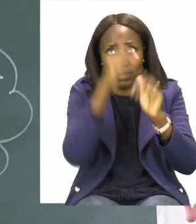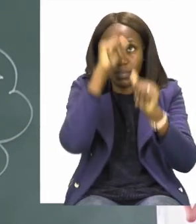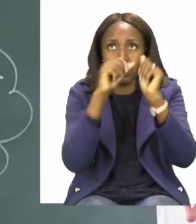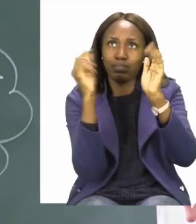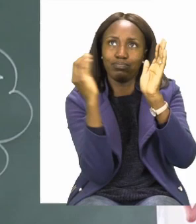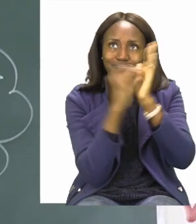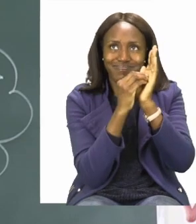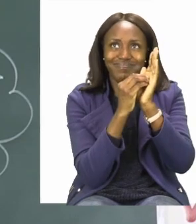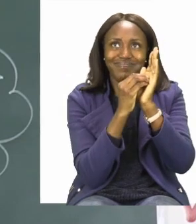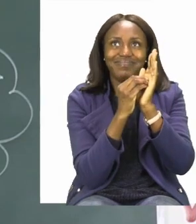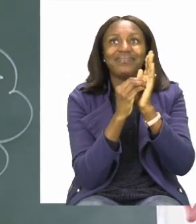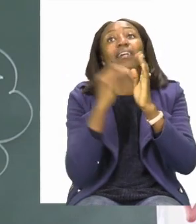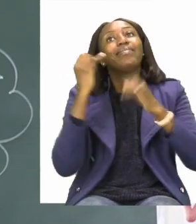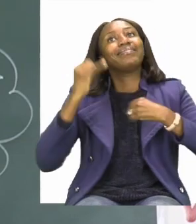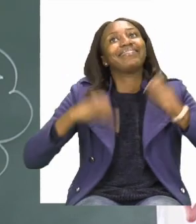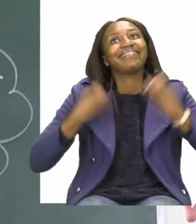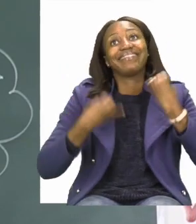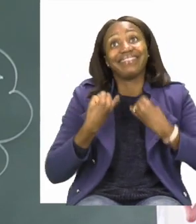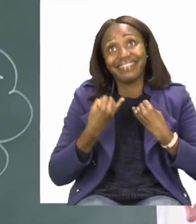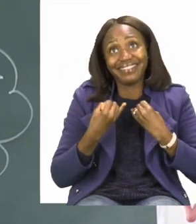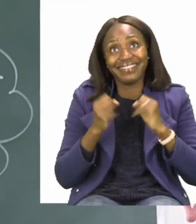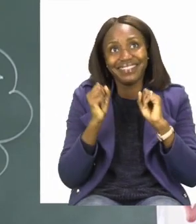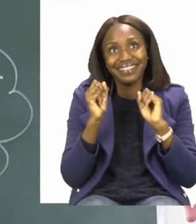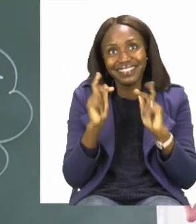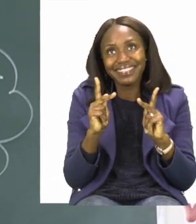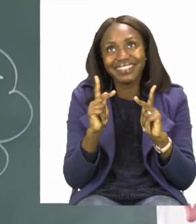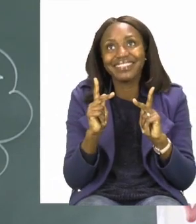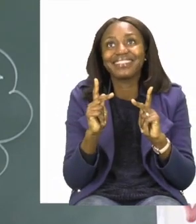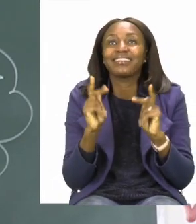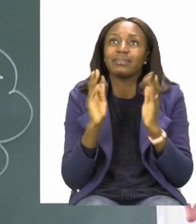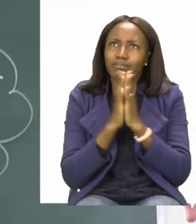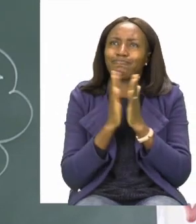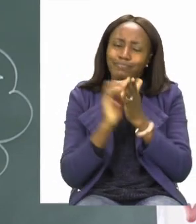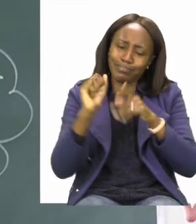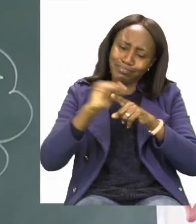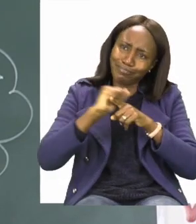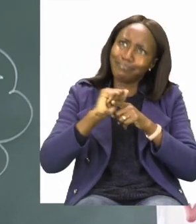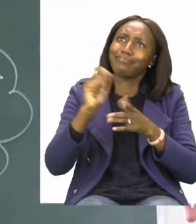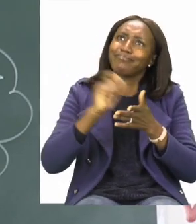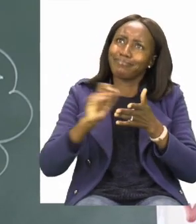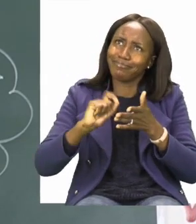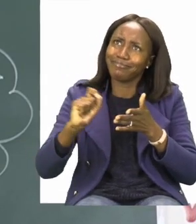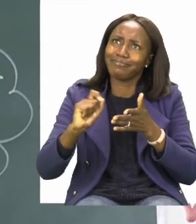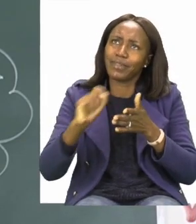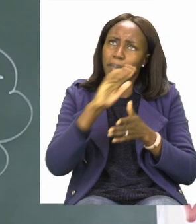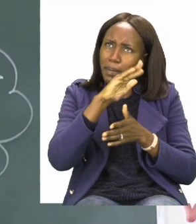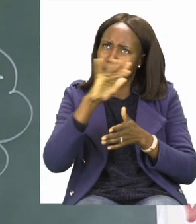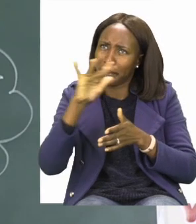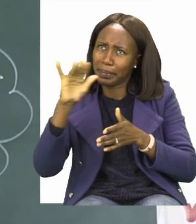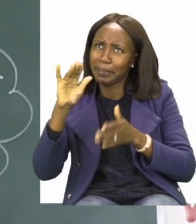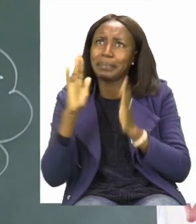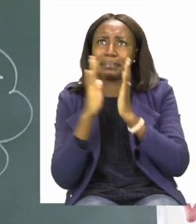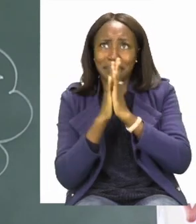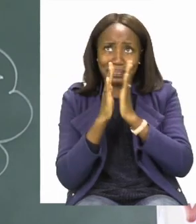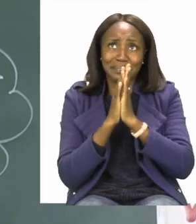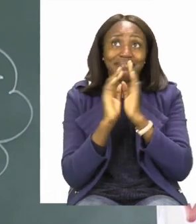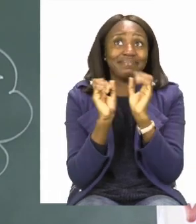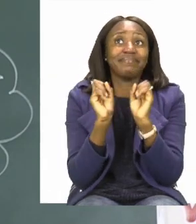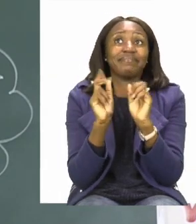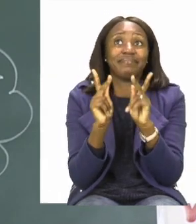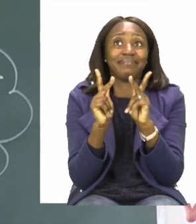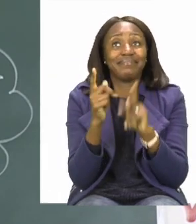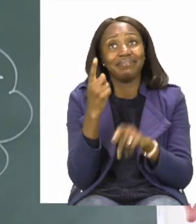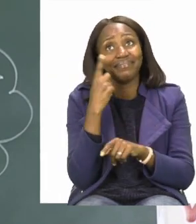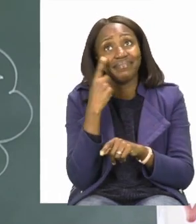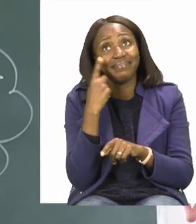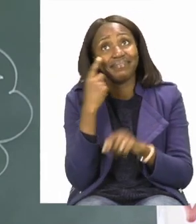Have fun, take your time and say everything out loud so that you can hear whether it is correct or not. I'll see you